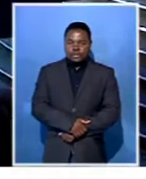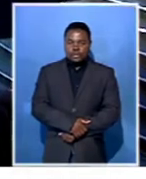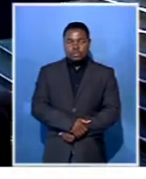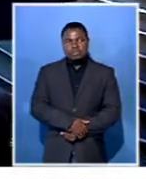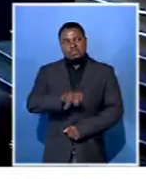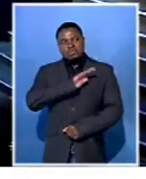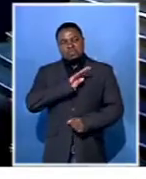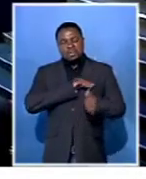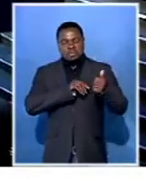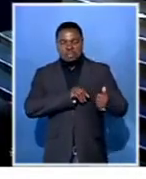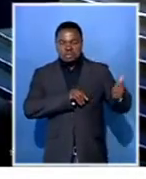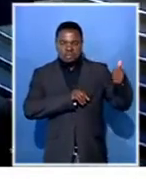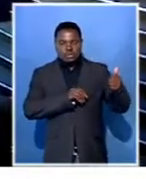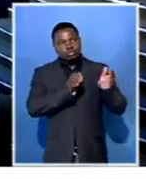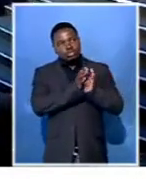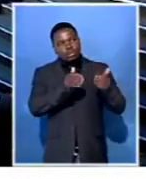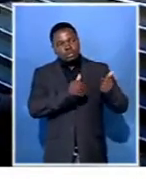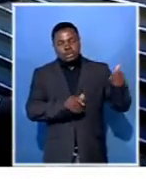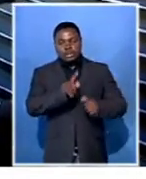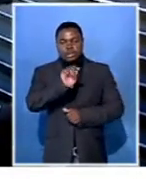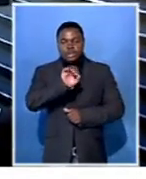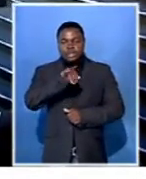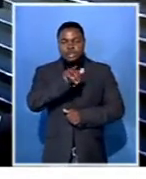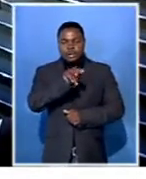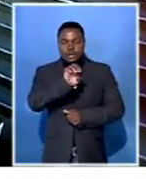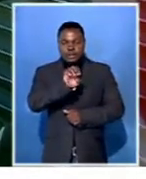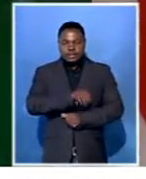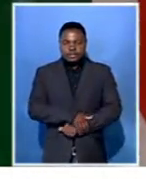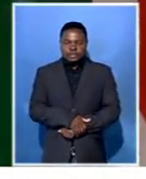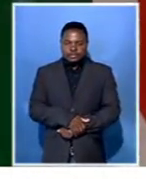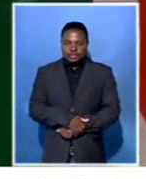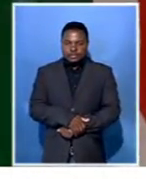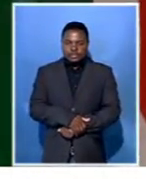Brigadier General Tejane,